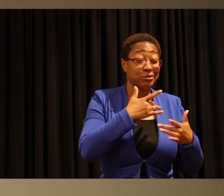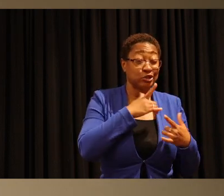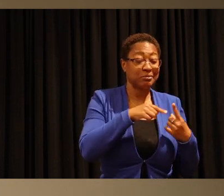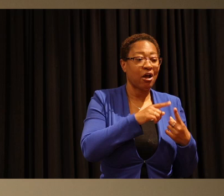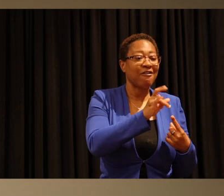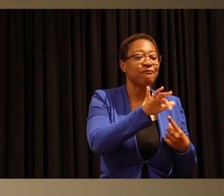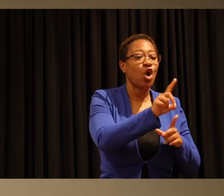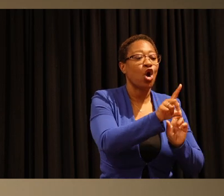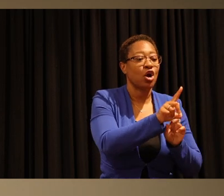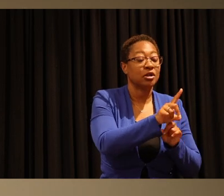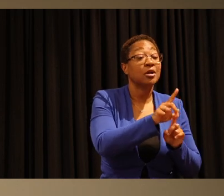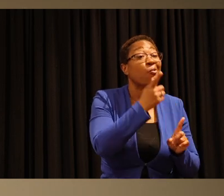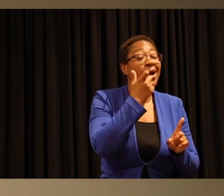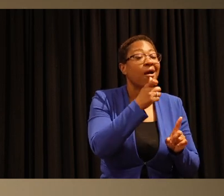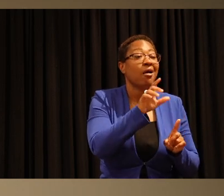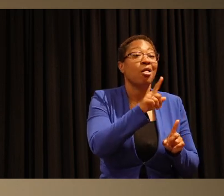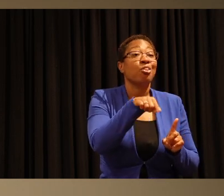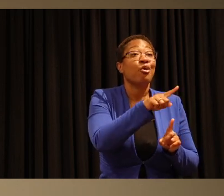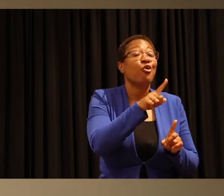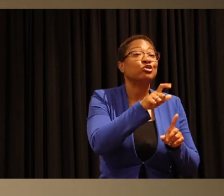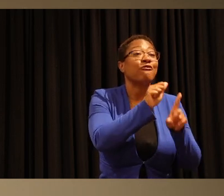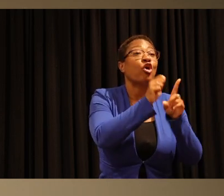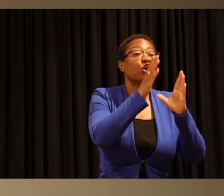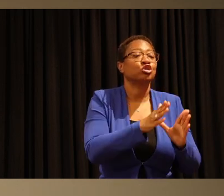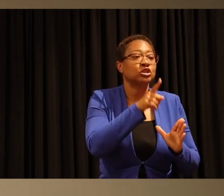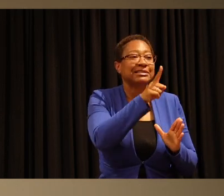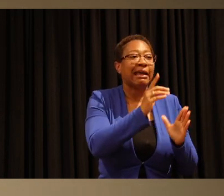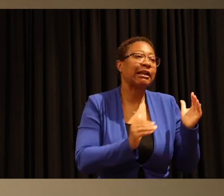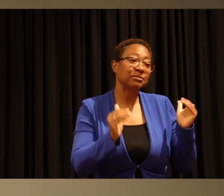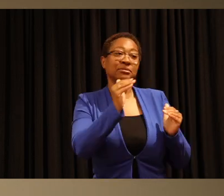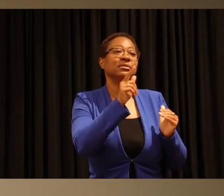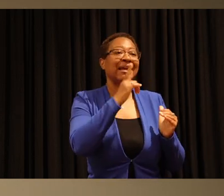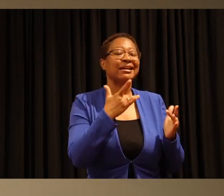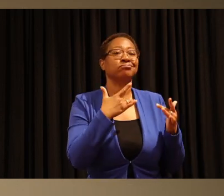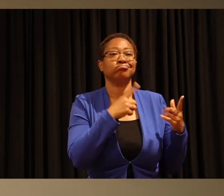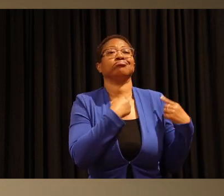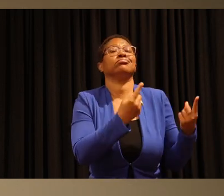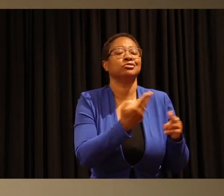Because the fraudsters are actually ahead of everybody else in trying to use AI.